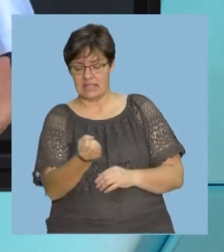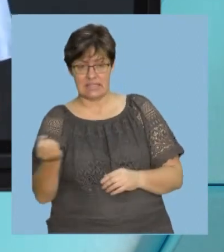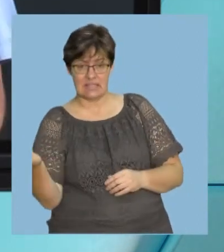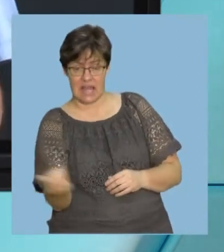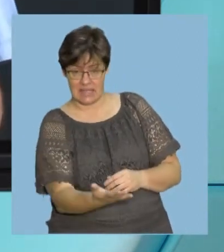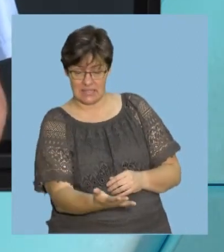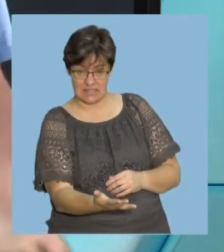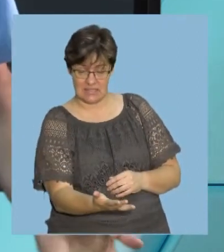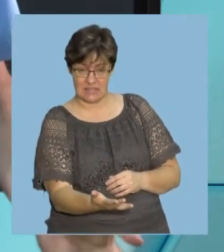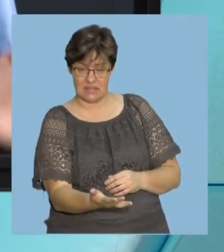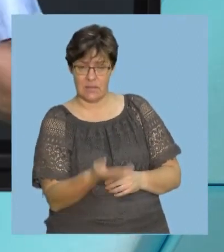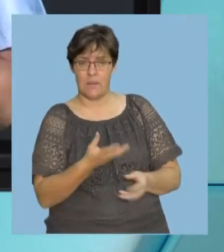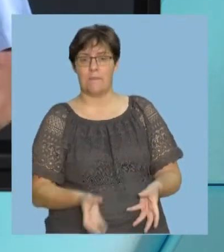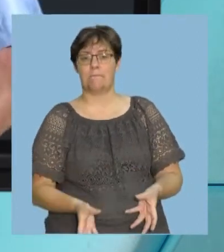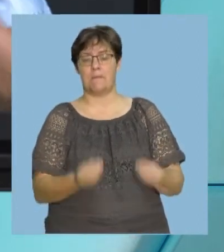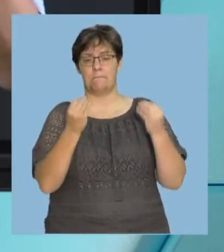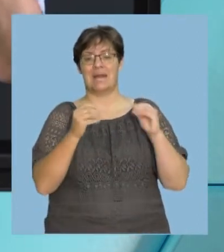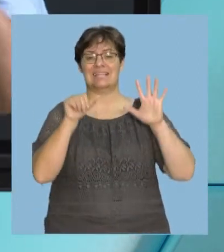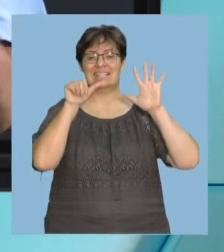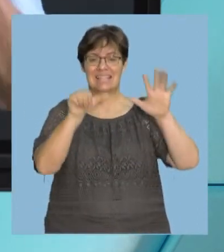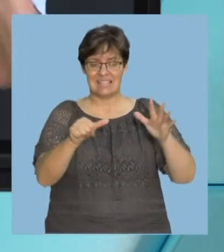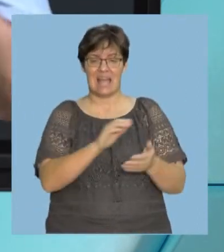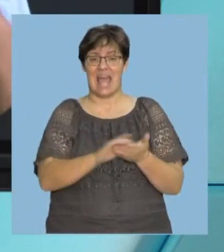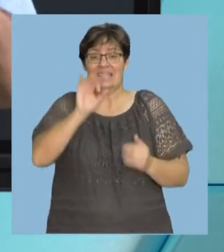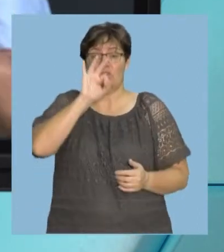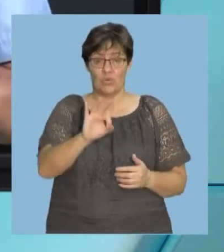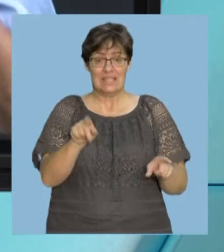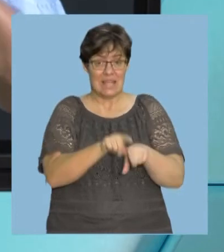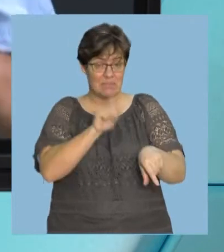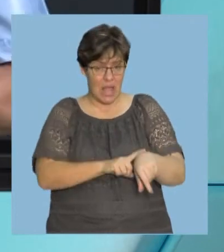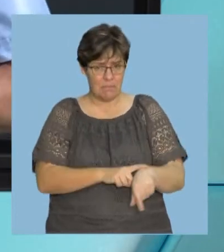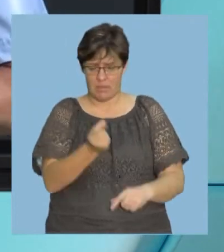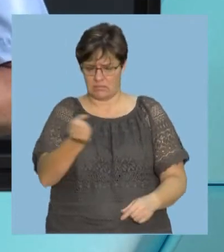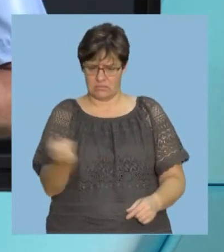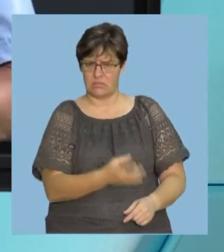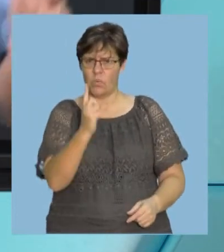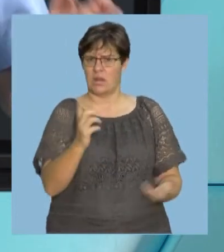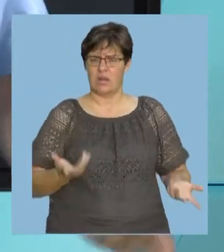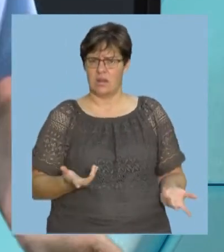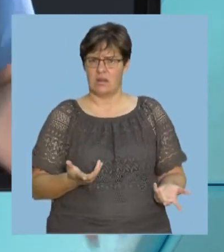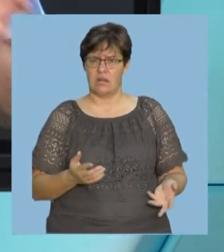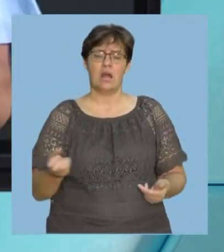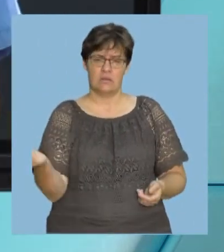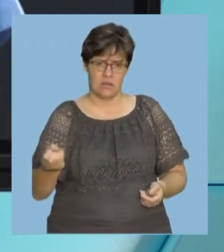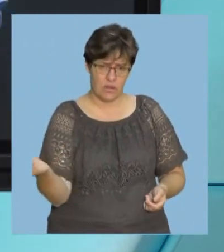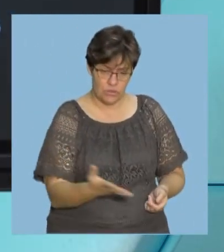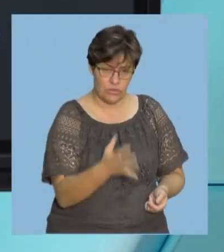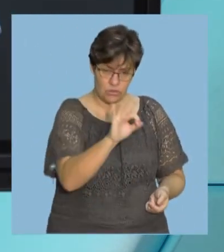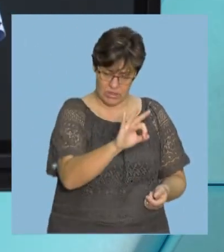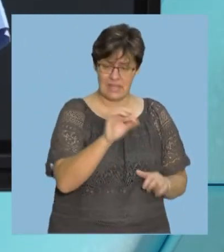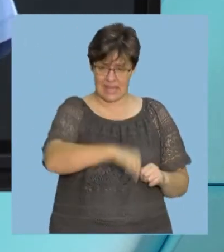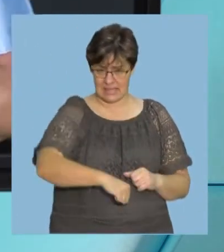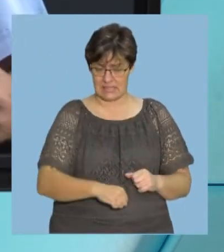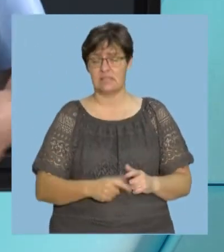a dice and roll it and get a 6 and a 3 at the same time. Rolling a 6 and